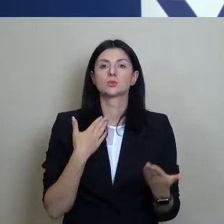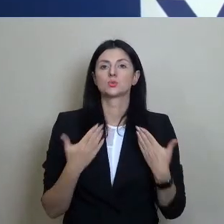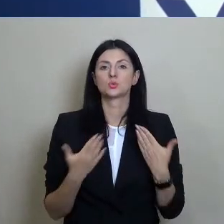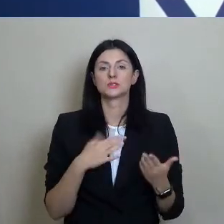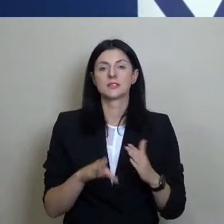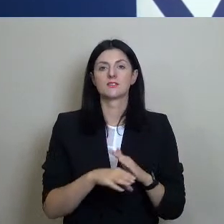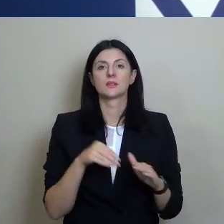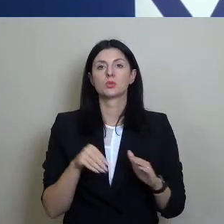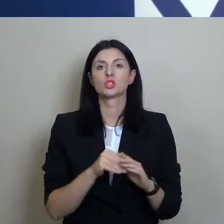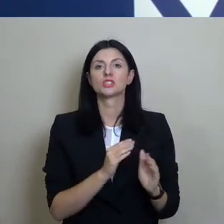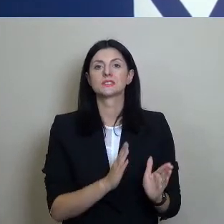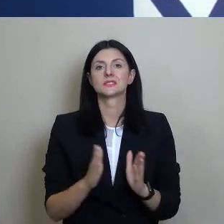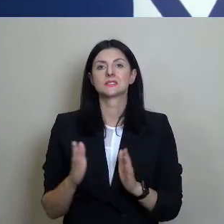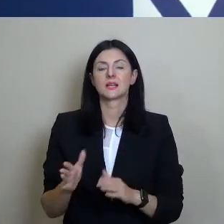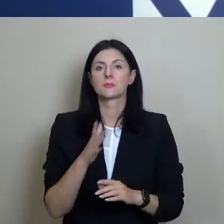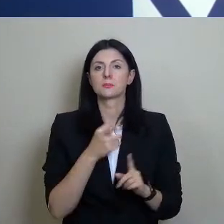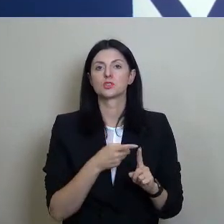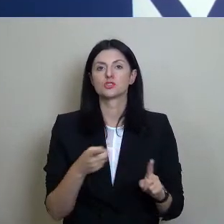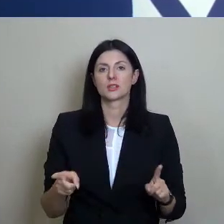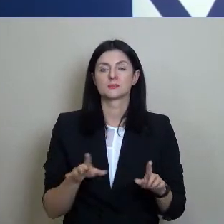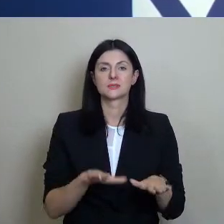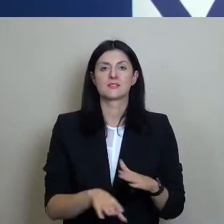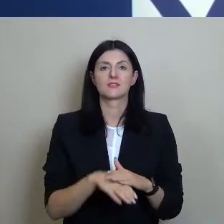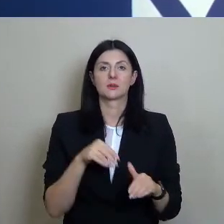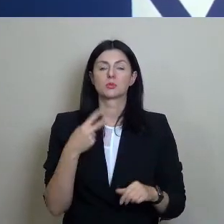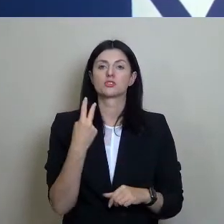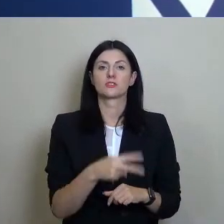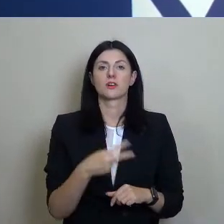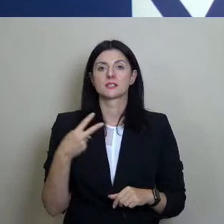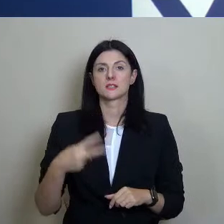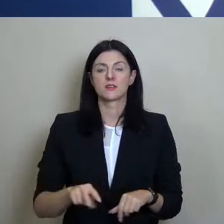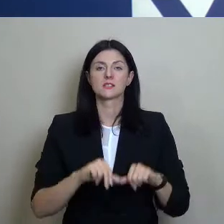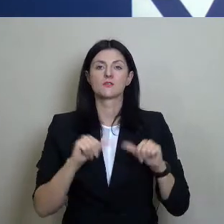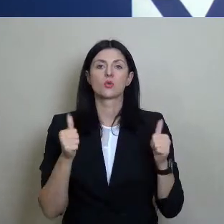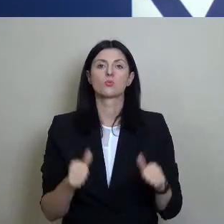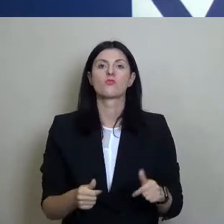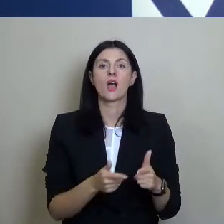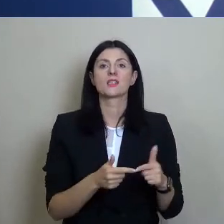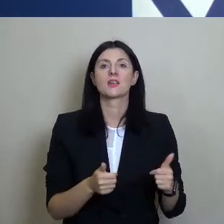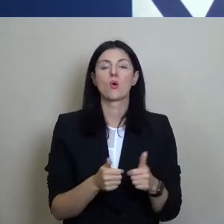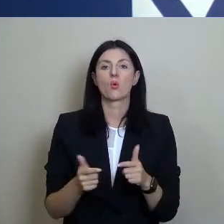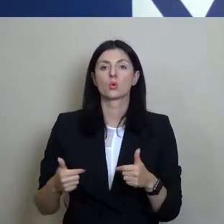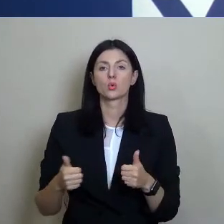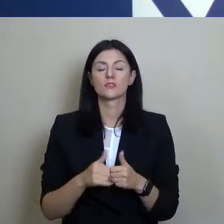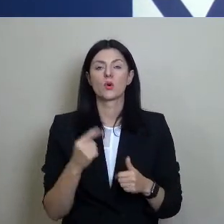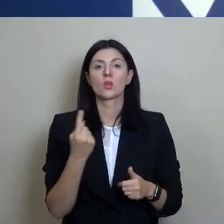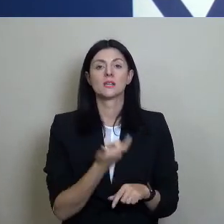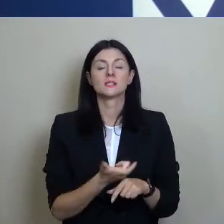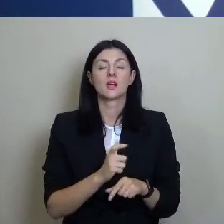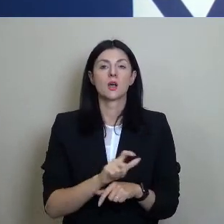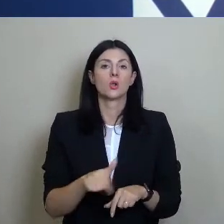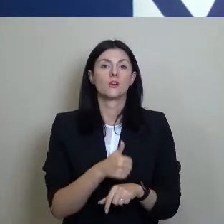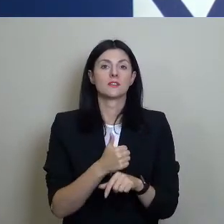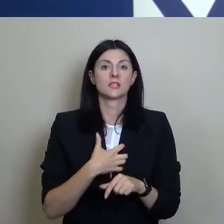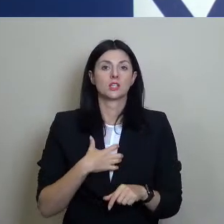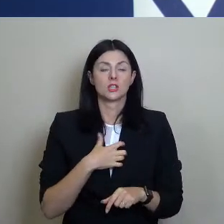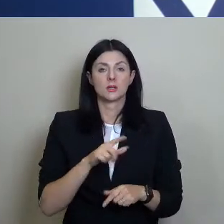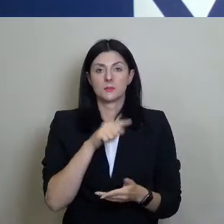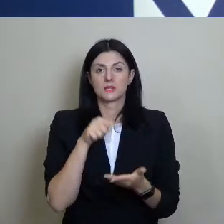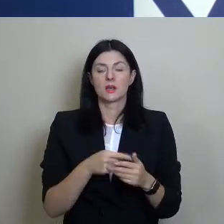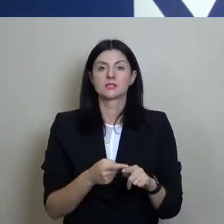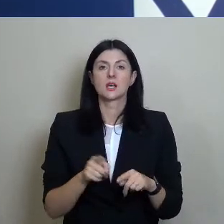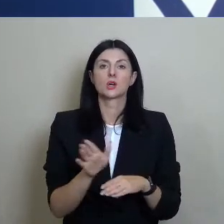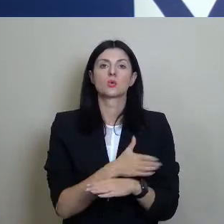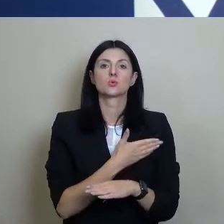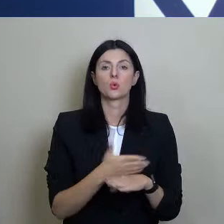very complex and a very important topic for us, which deals with the organization of the elections of